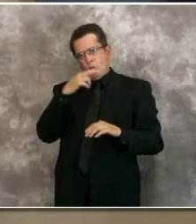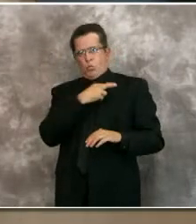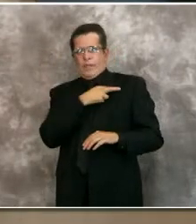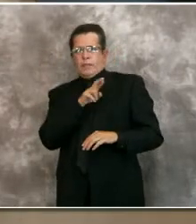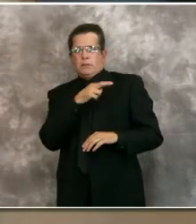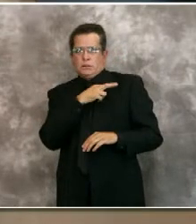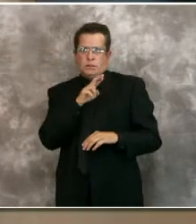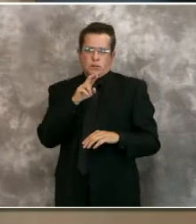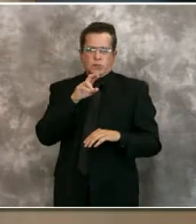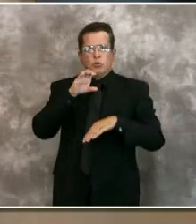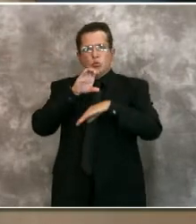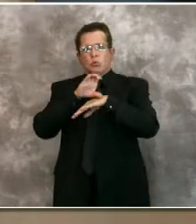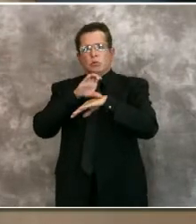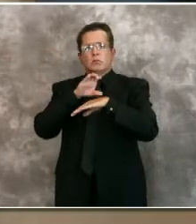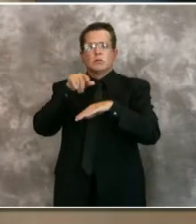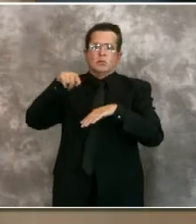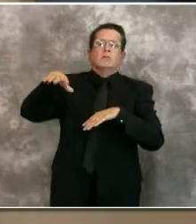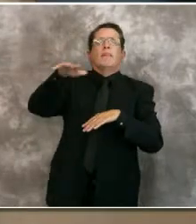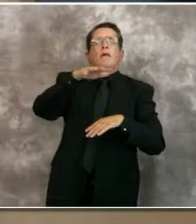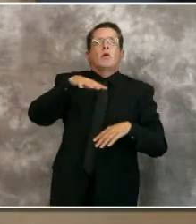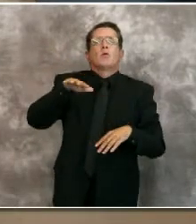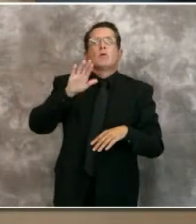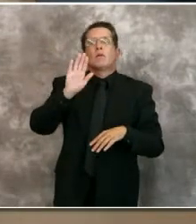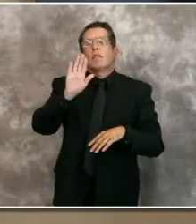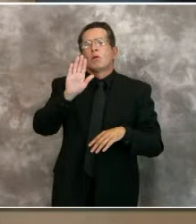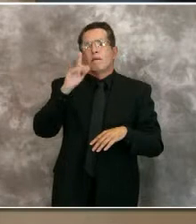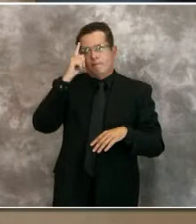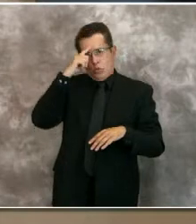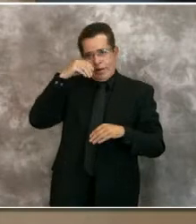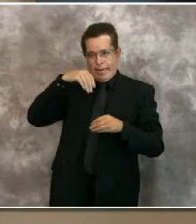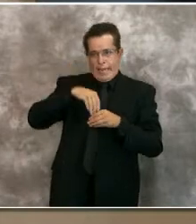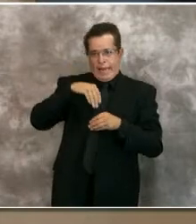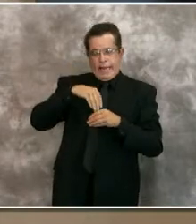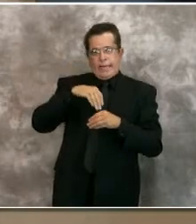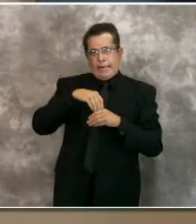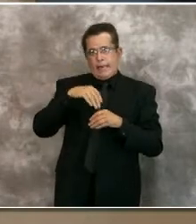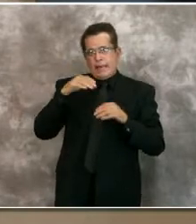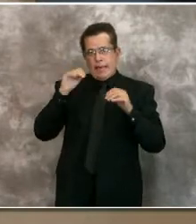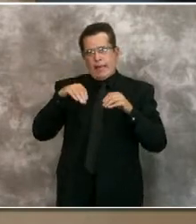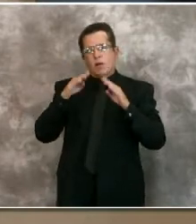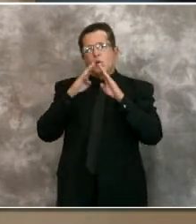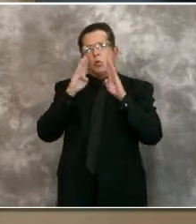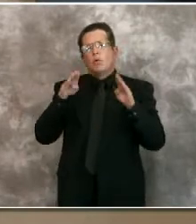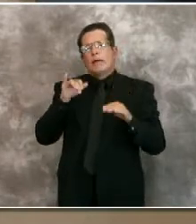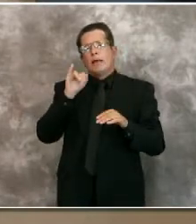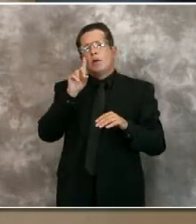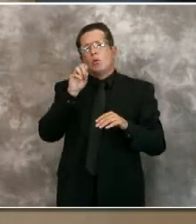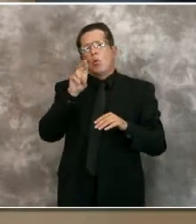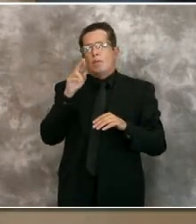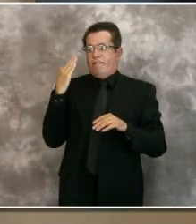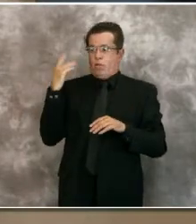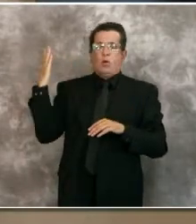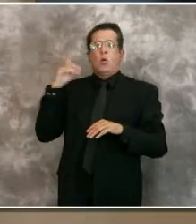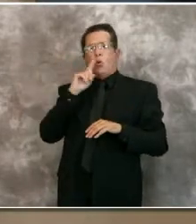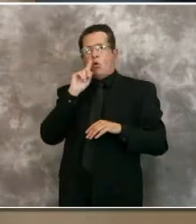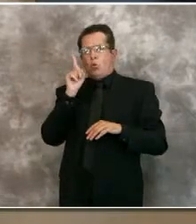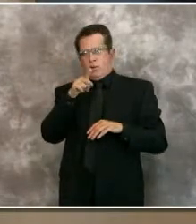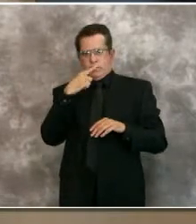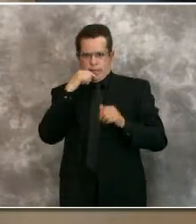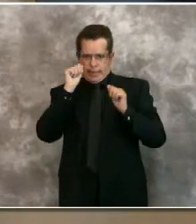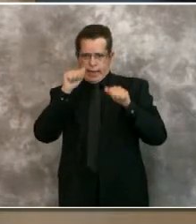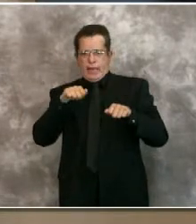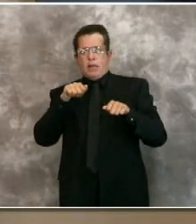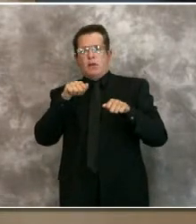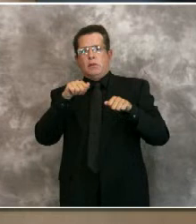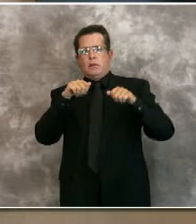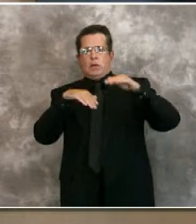and activities. Previously, the indoor, which has not changed, remains. That was the previous guidance they'd given, that you could do 25%